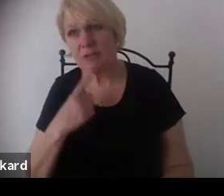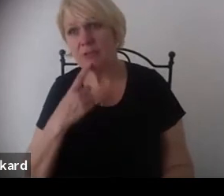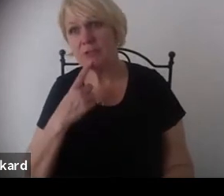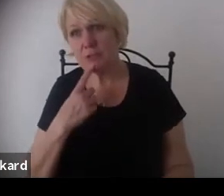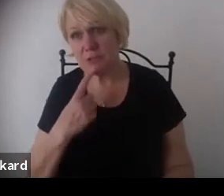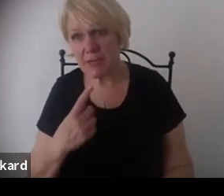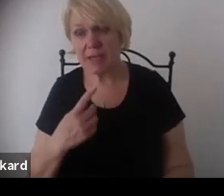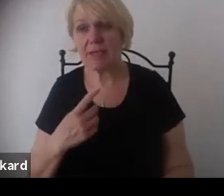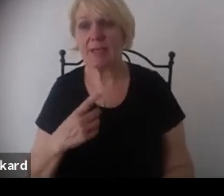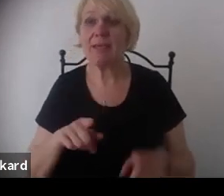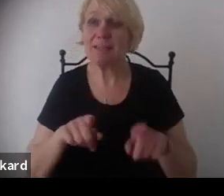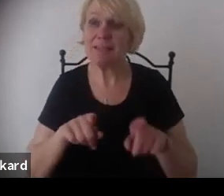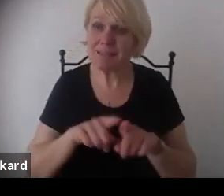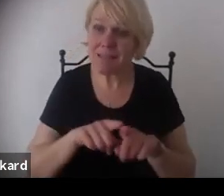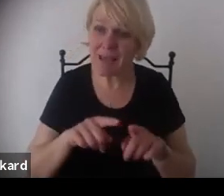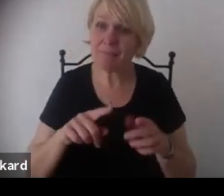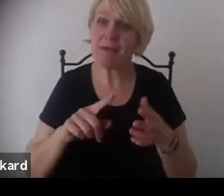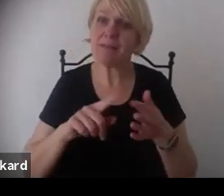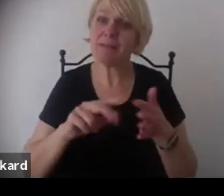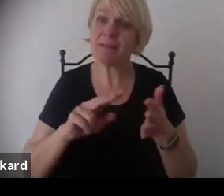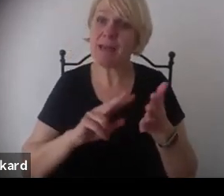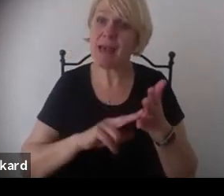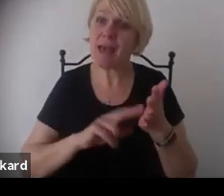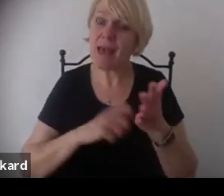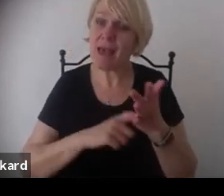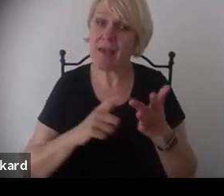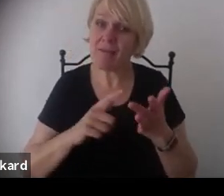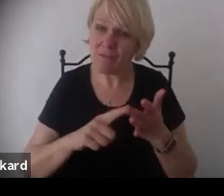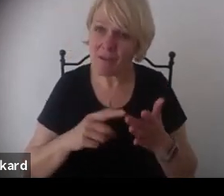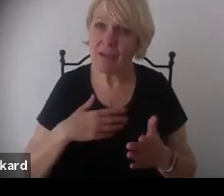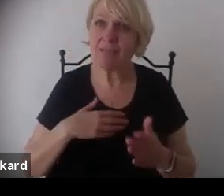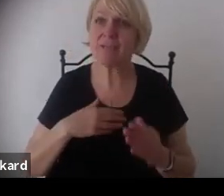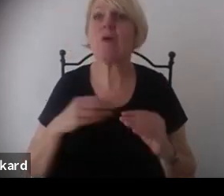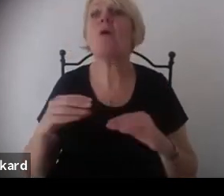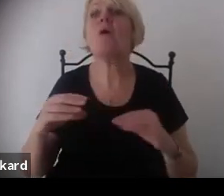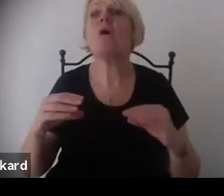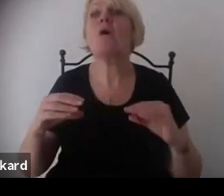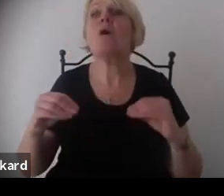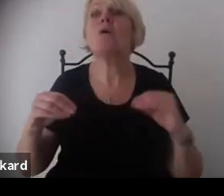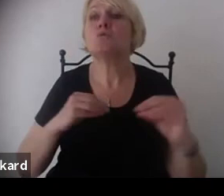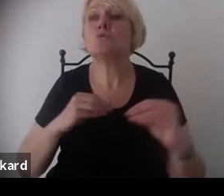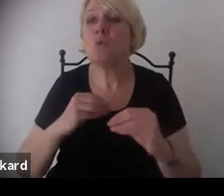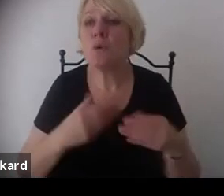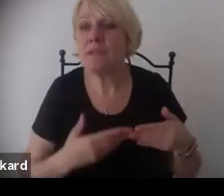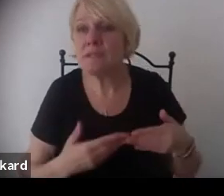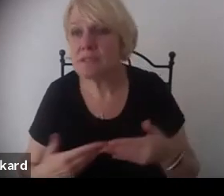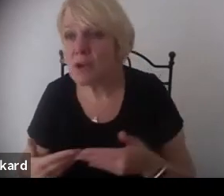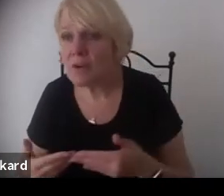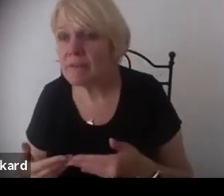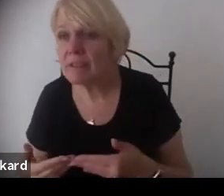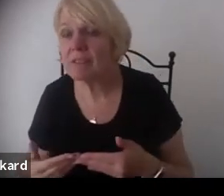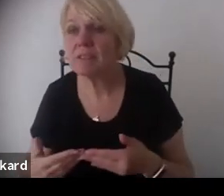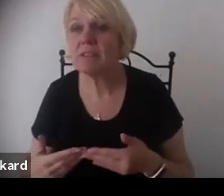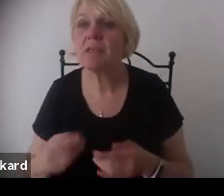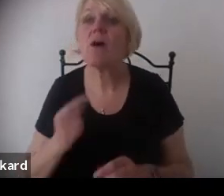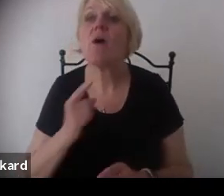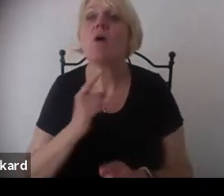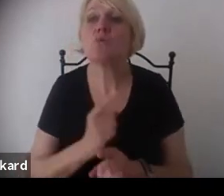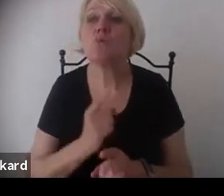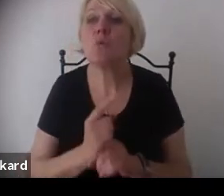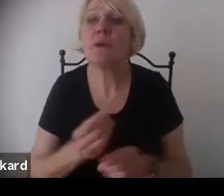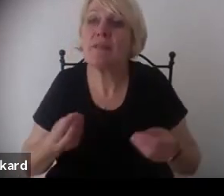services, very important services, talking therapies, people really appreciate IAP. They're